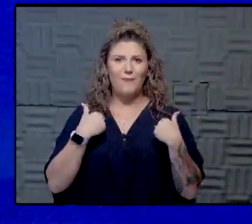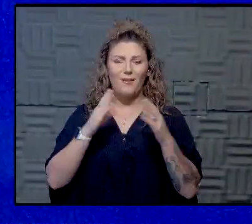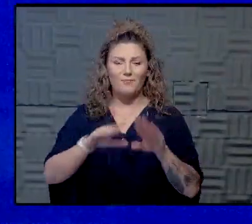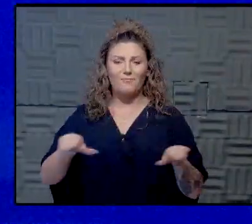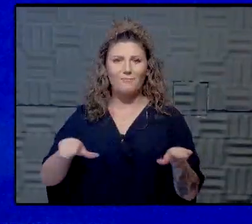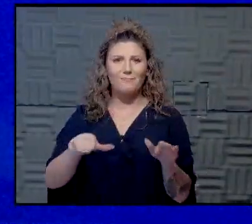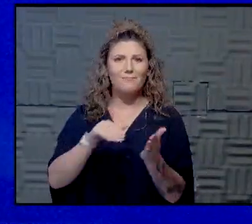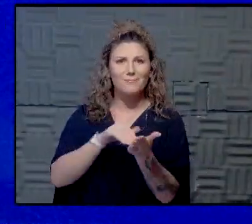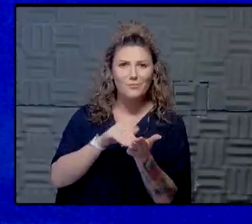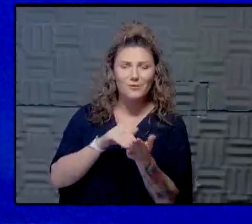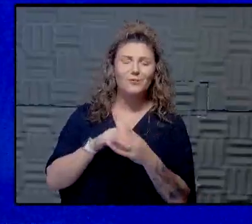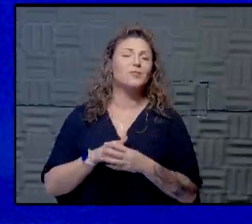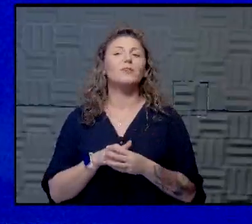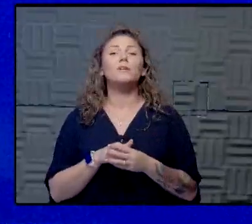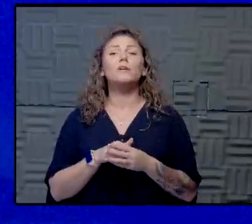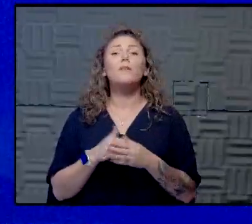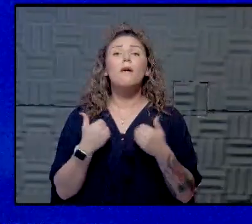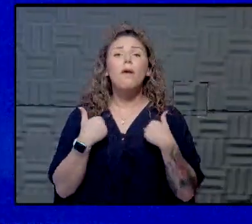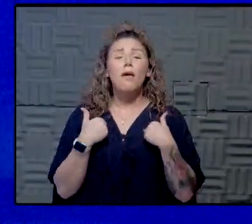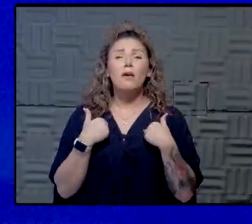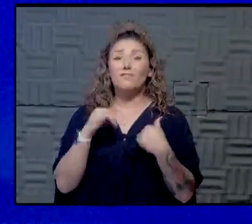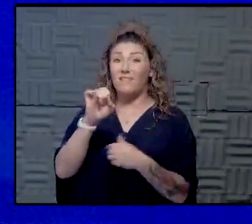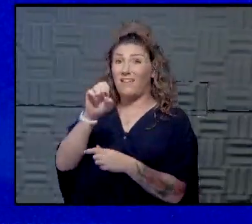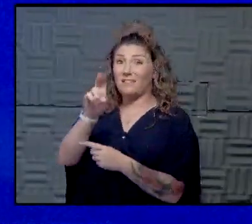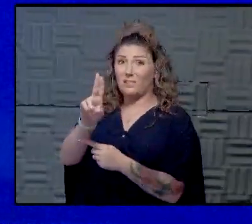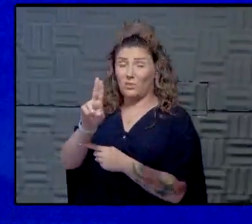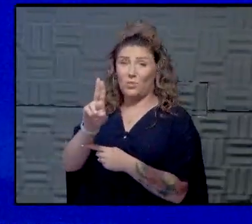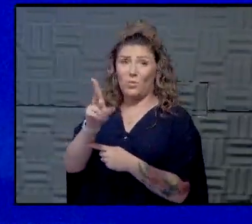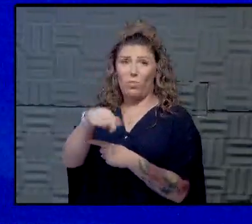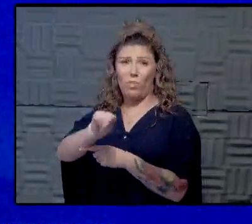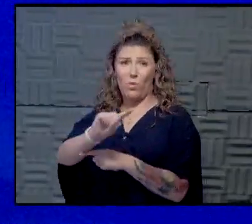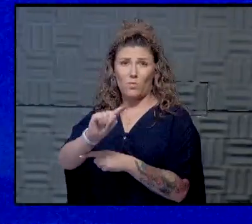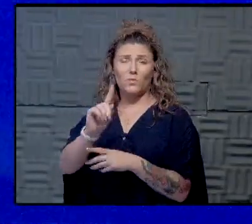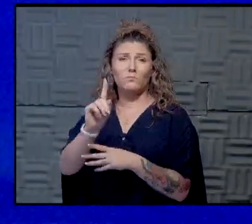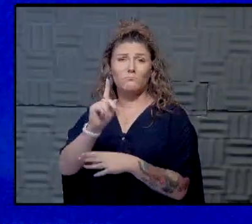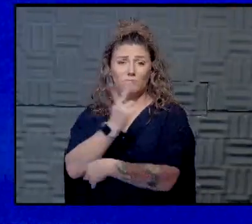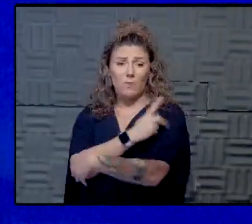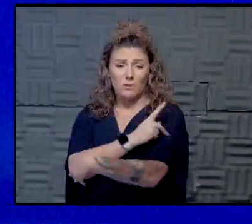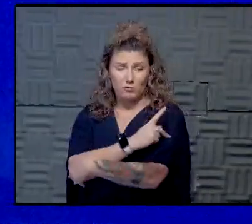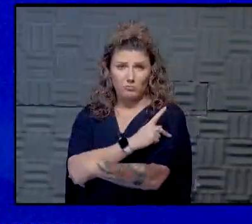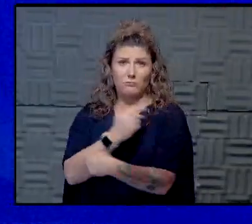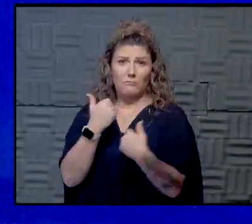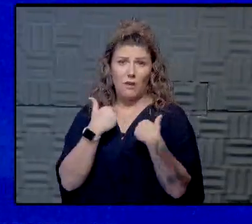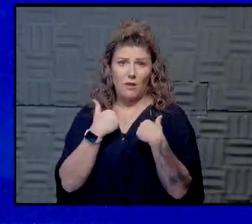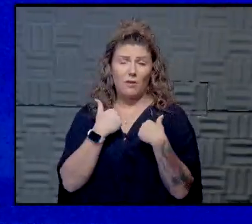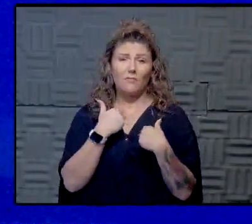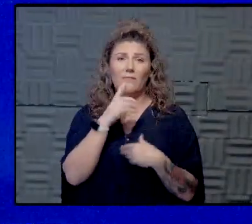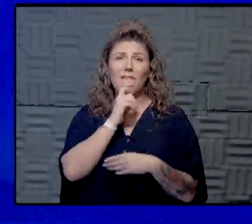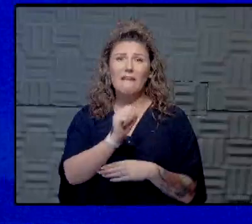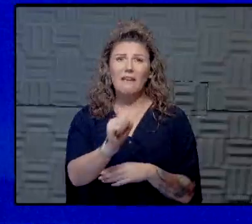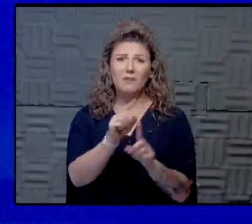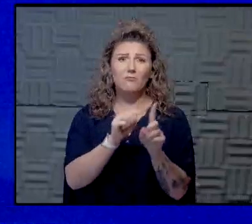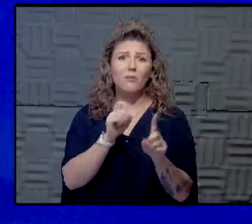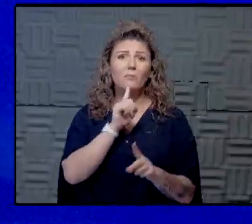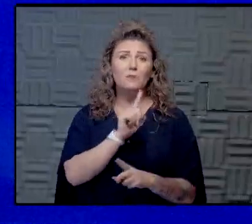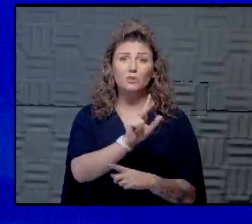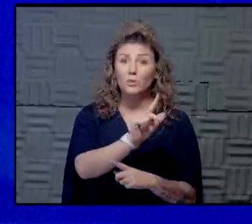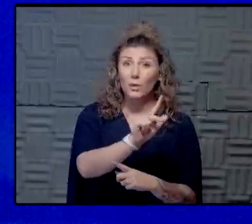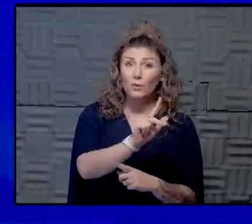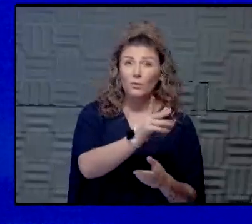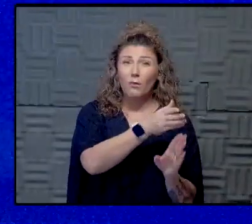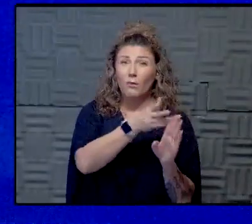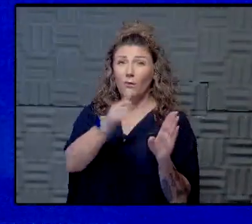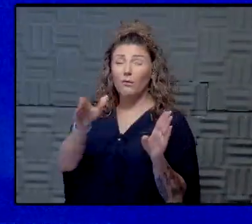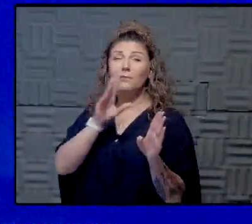pediatricians on, we do have in the ICU, those patients in the ICU, we have an age range from 23